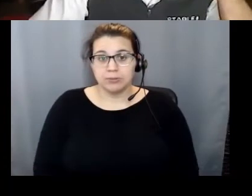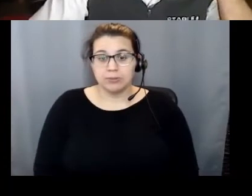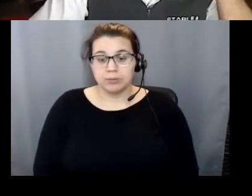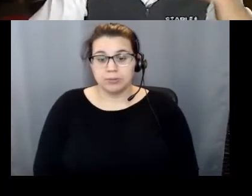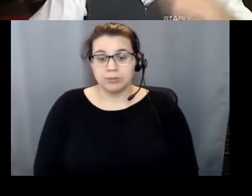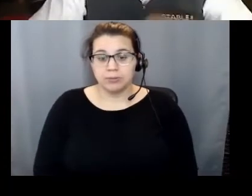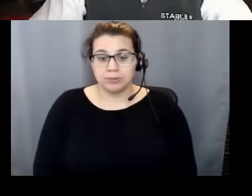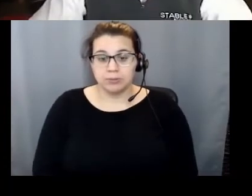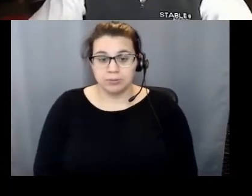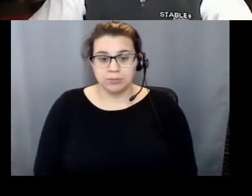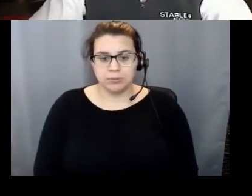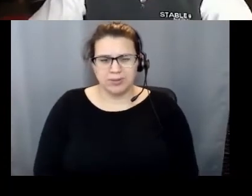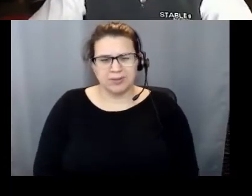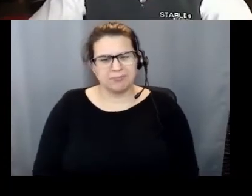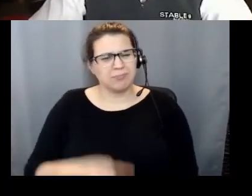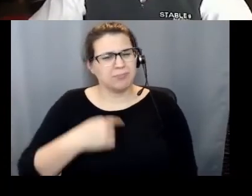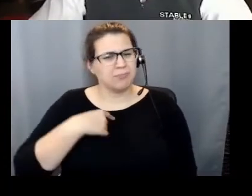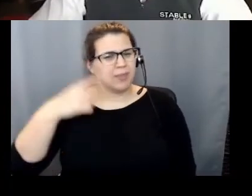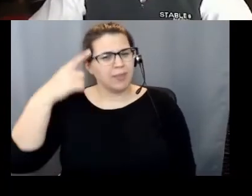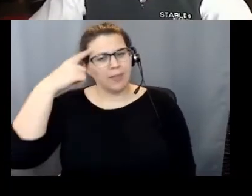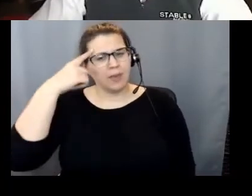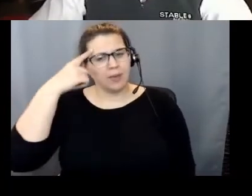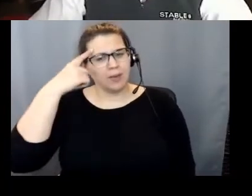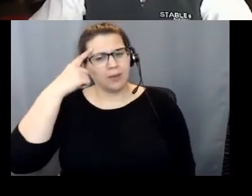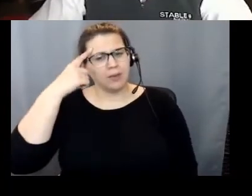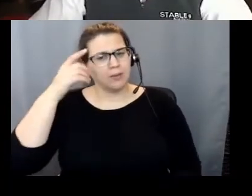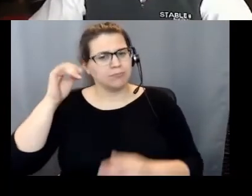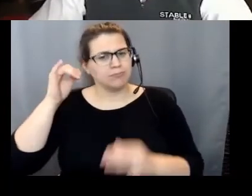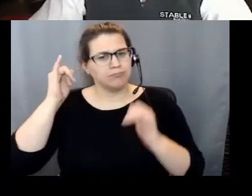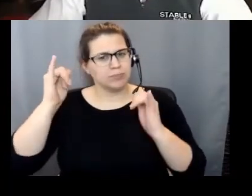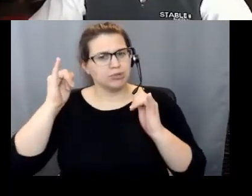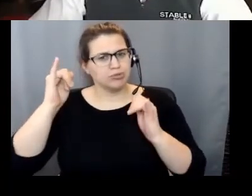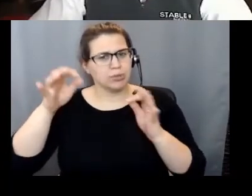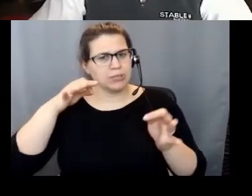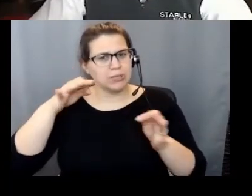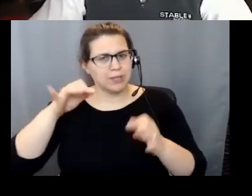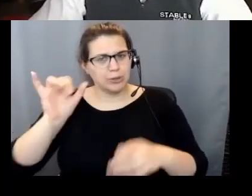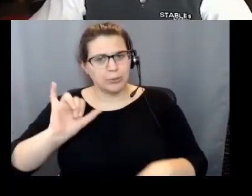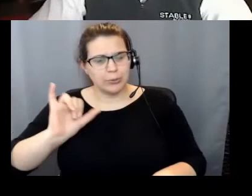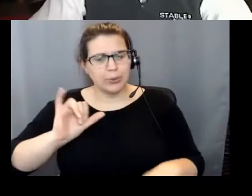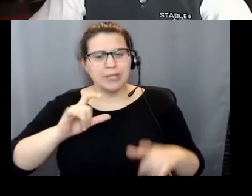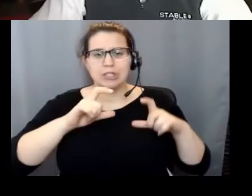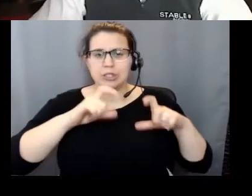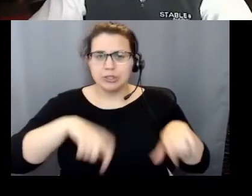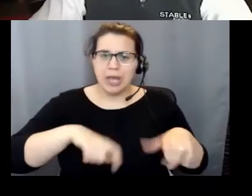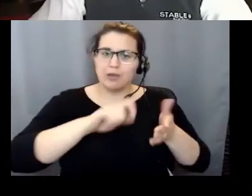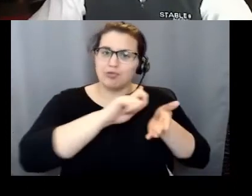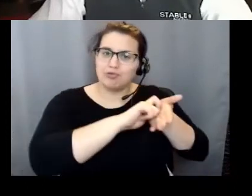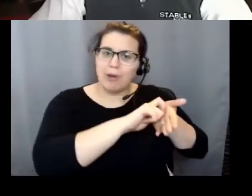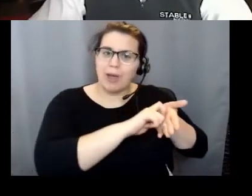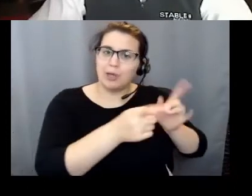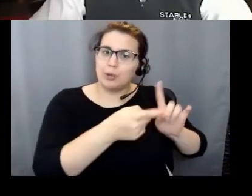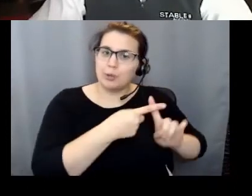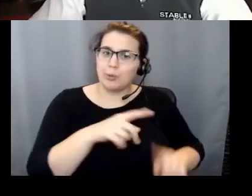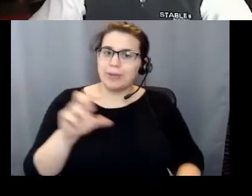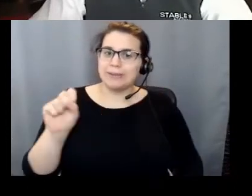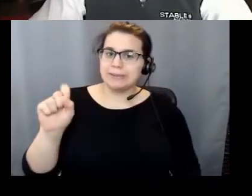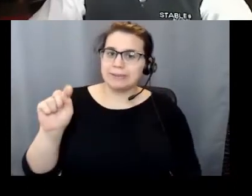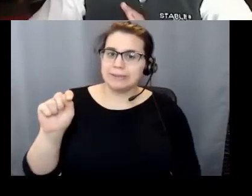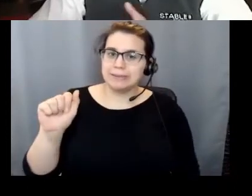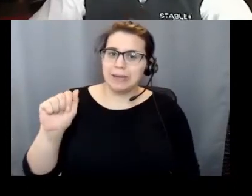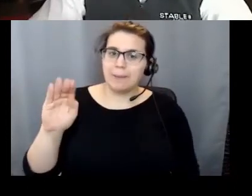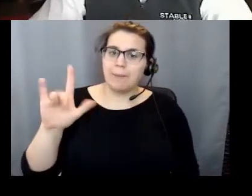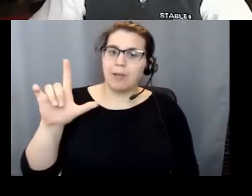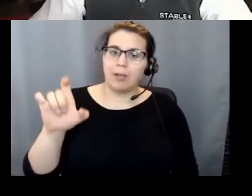I think it tells you in the instructions, or it does, that you want to make the check out to Stable Account. And